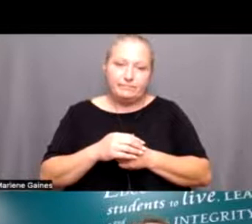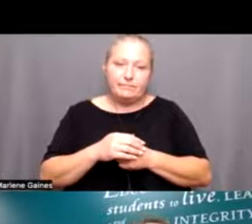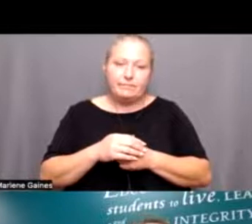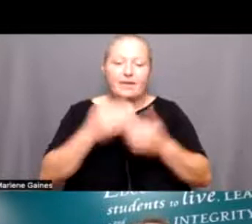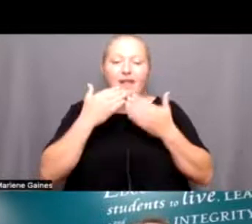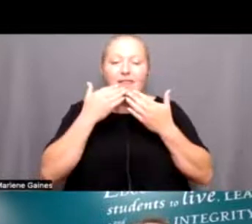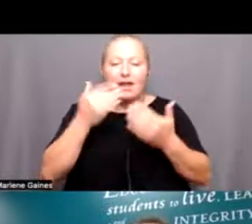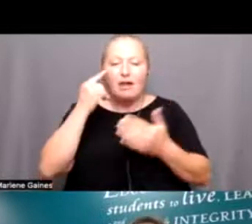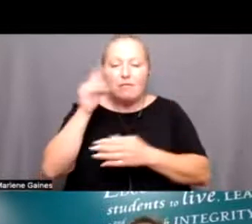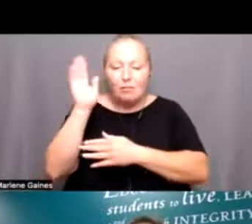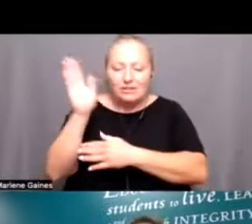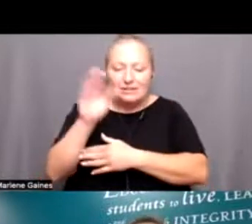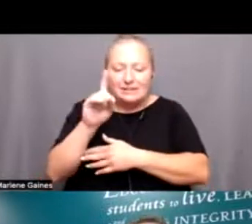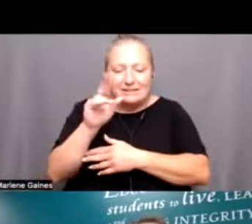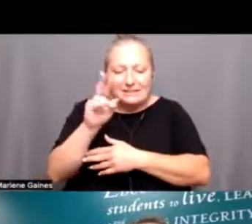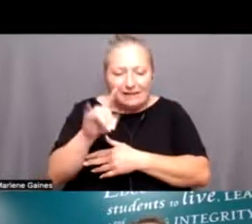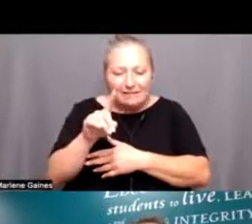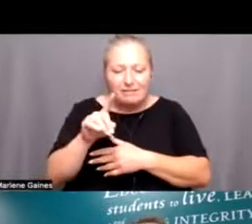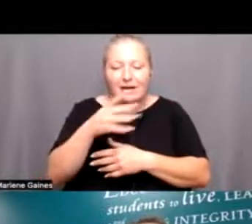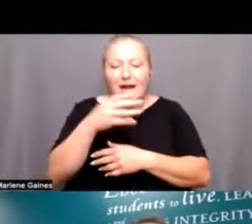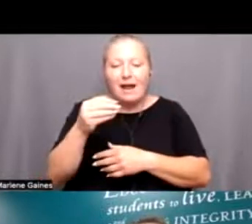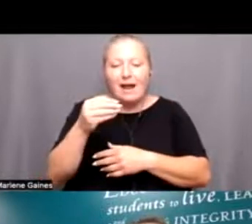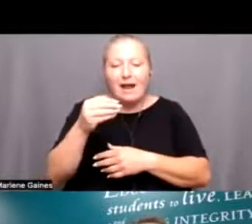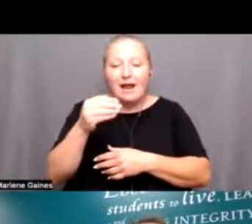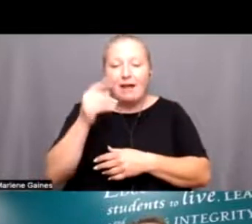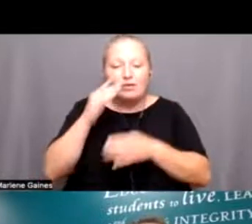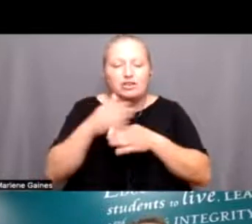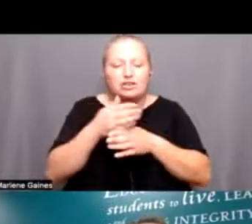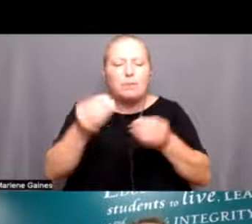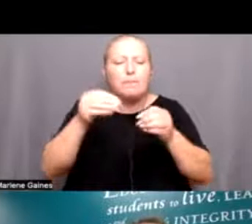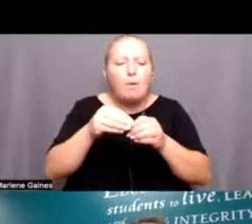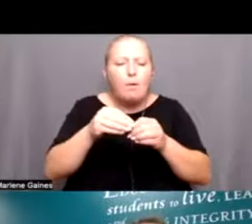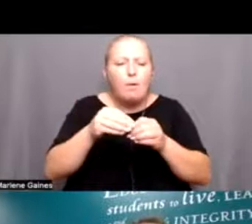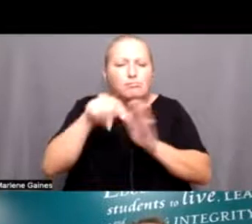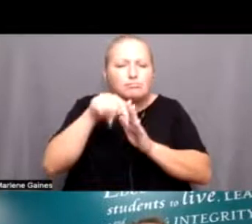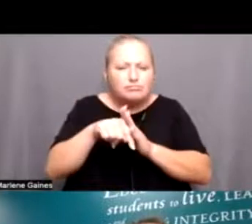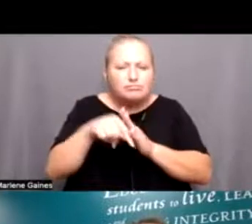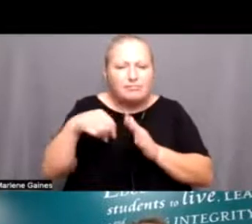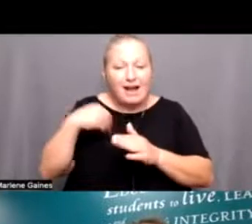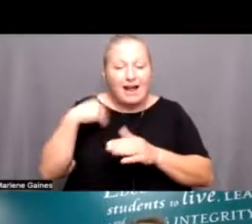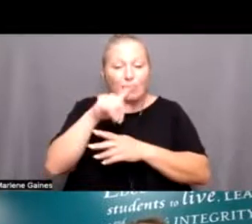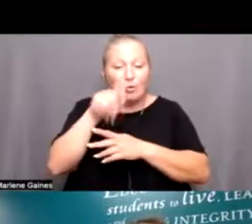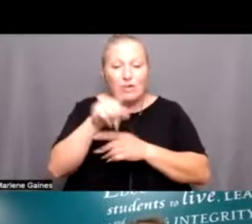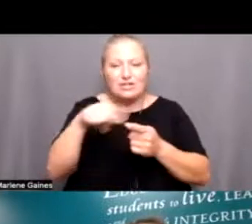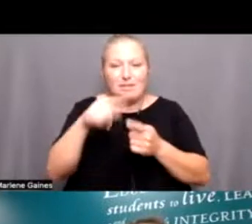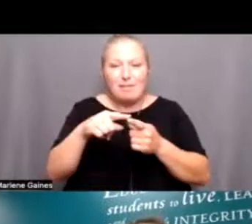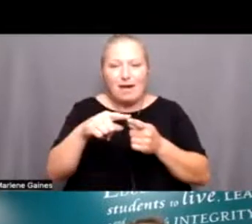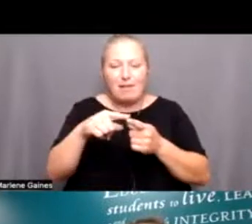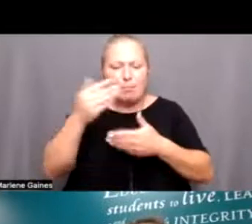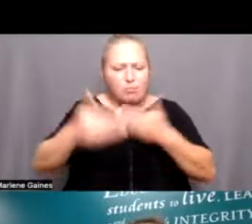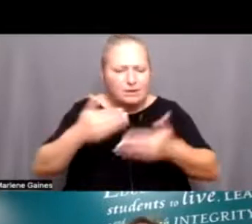Thanks for the presentation, David, and for sharing a little bit more. I know I had some questions around just